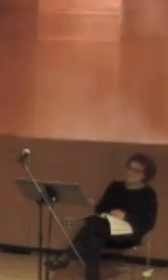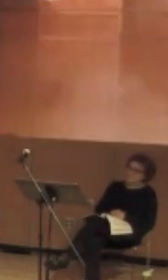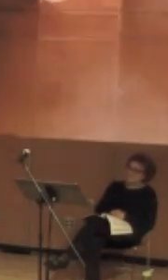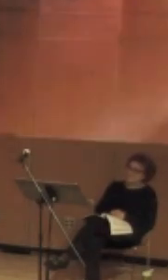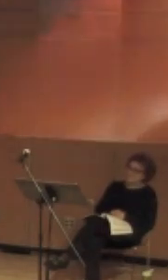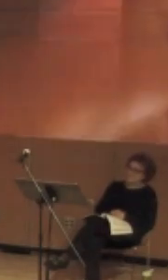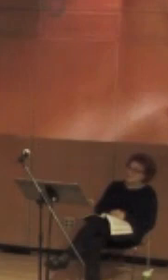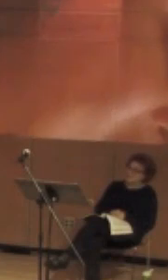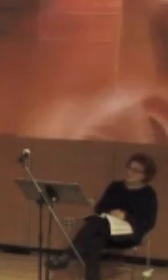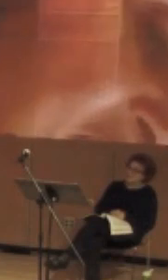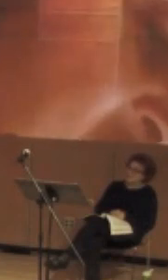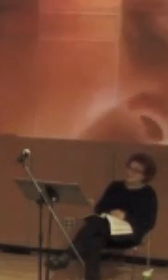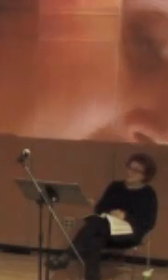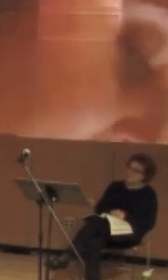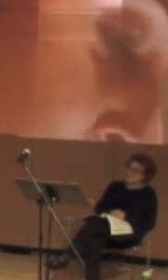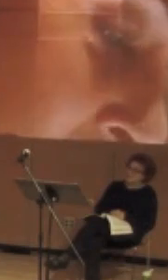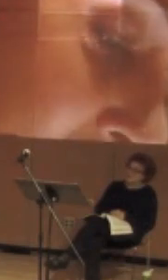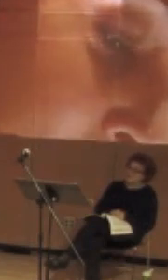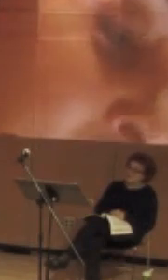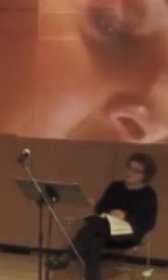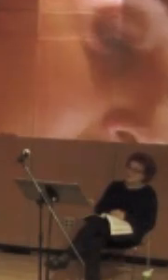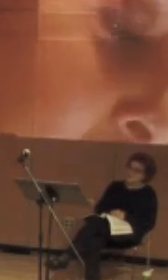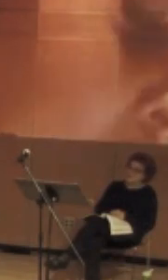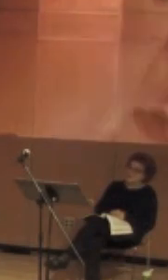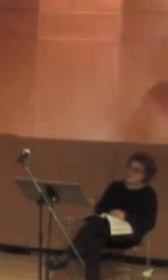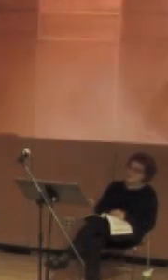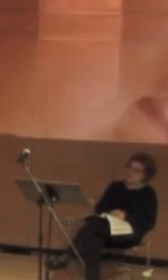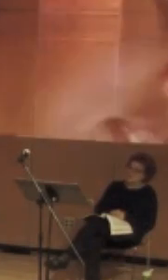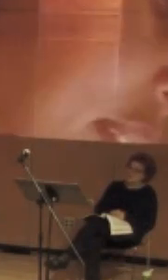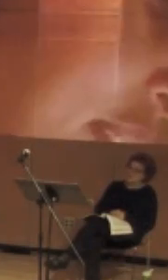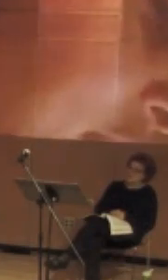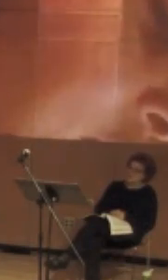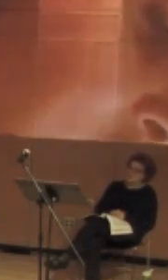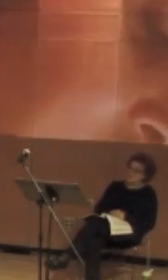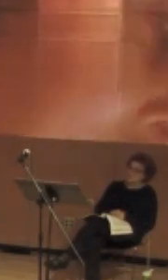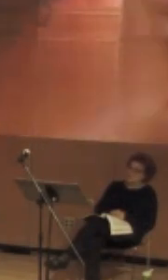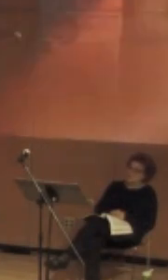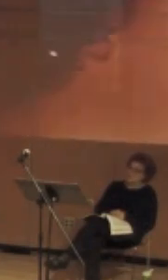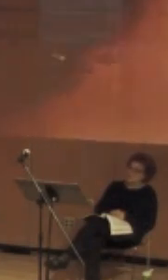about coming by she had to drive by here on the way